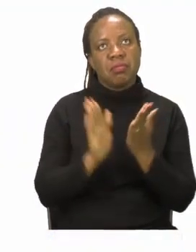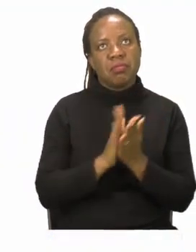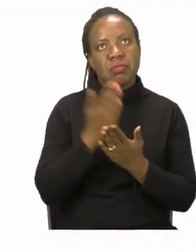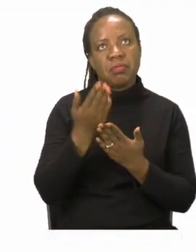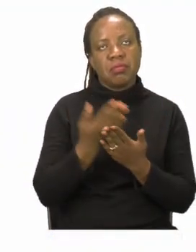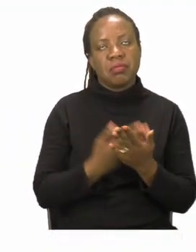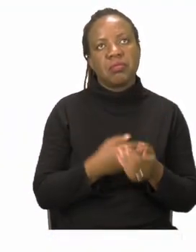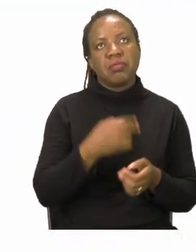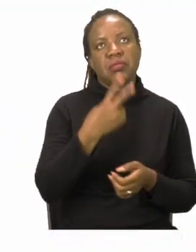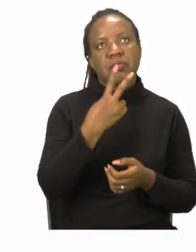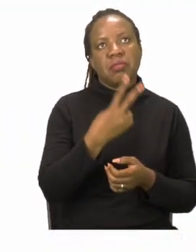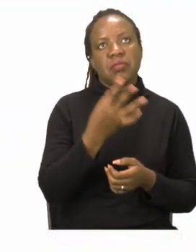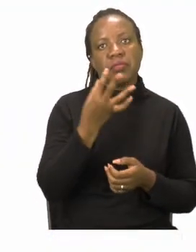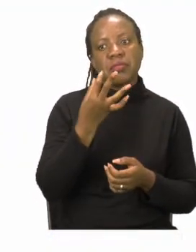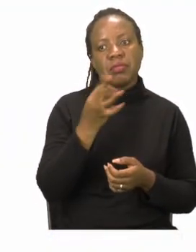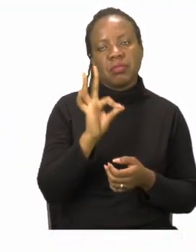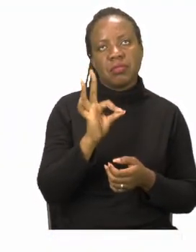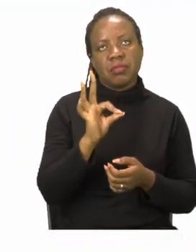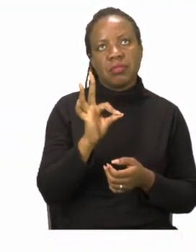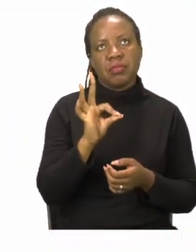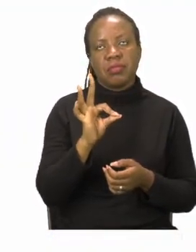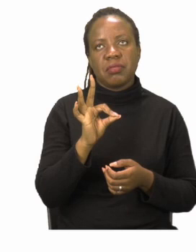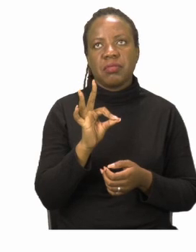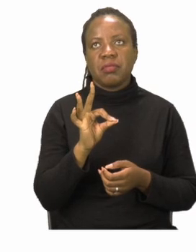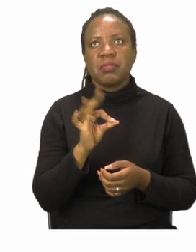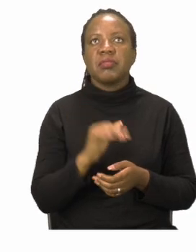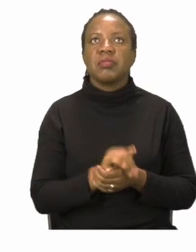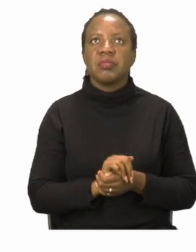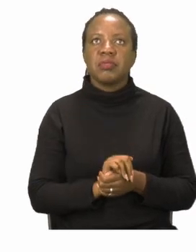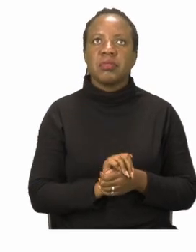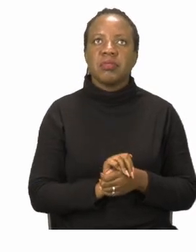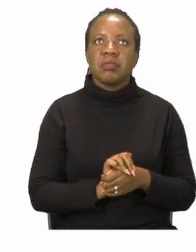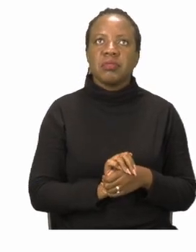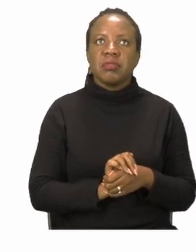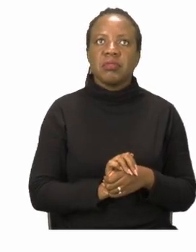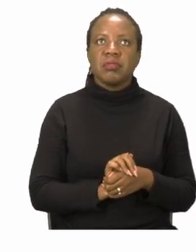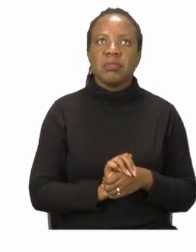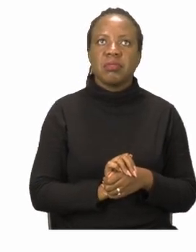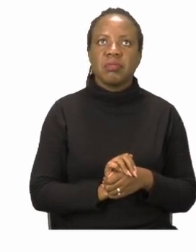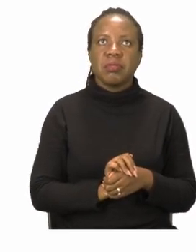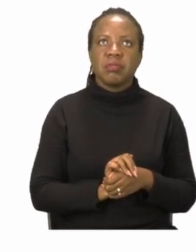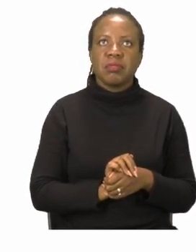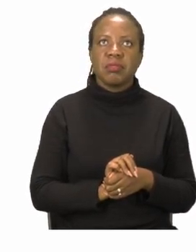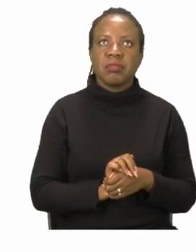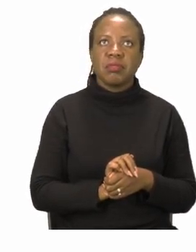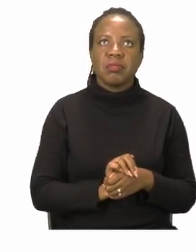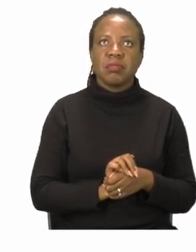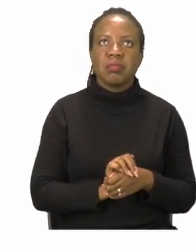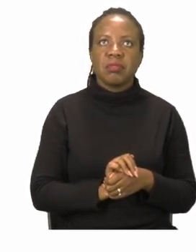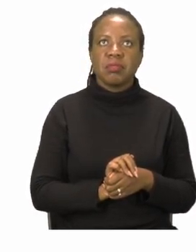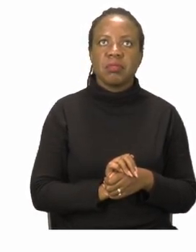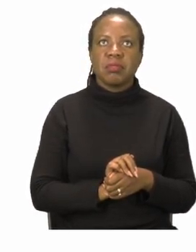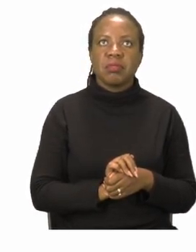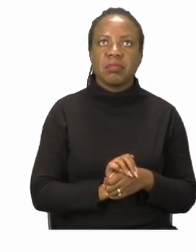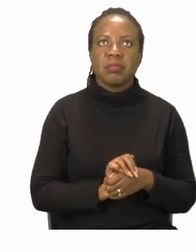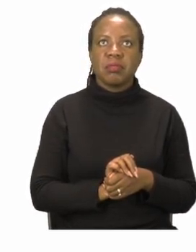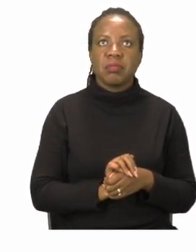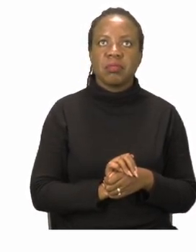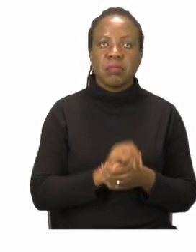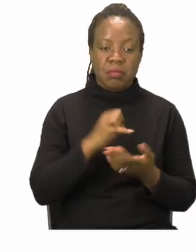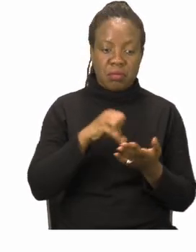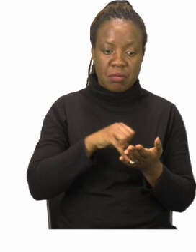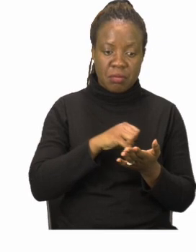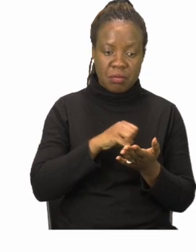page 29. Now here it says, when seeds